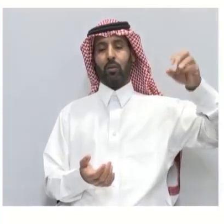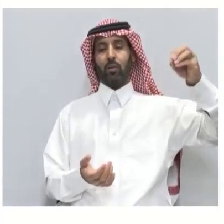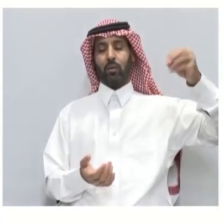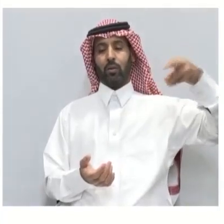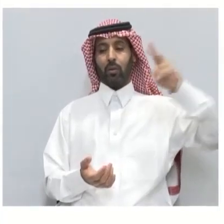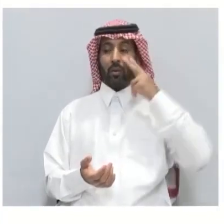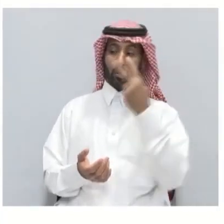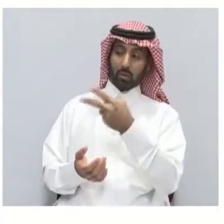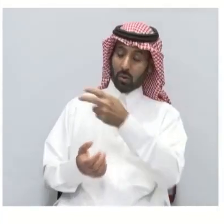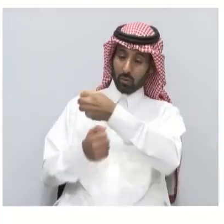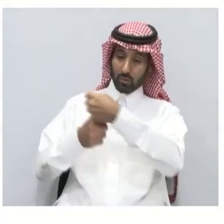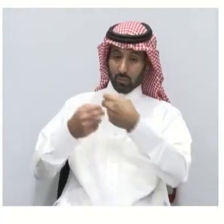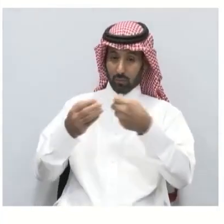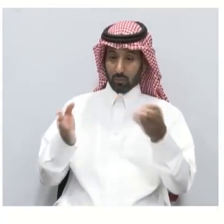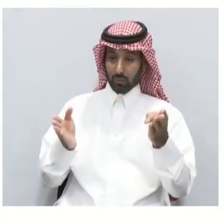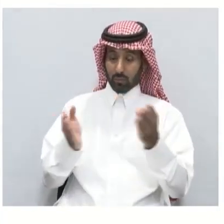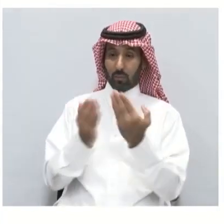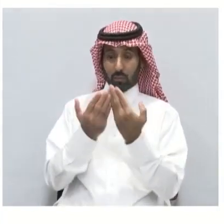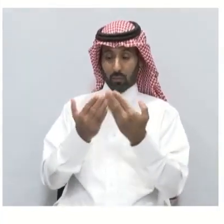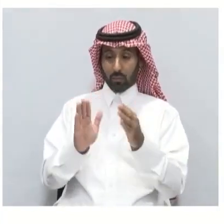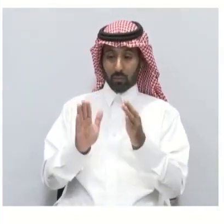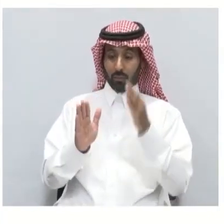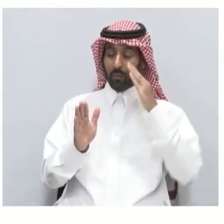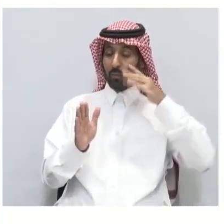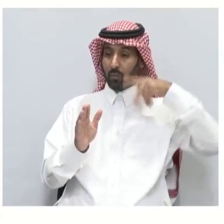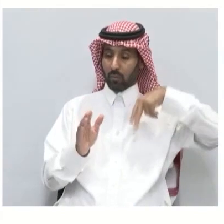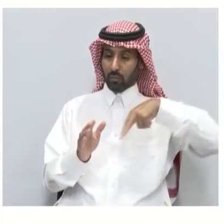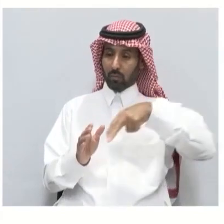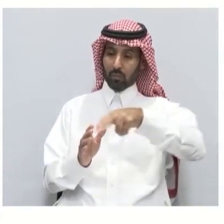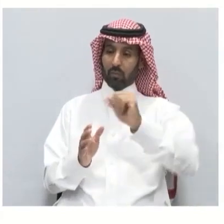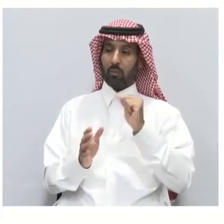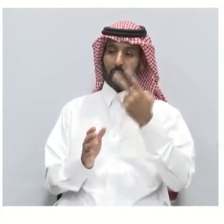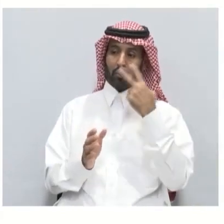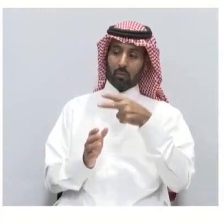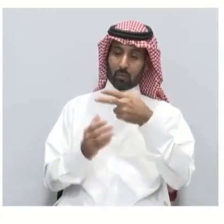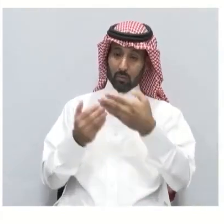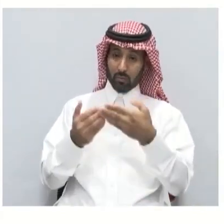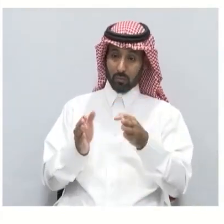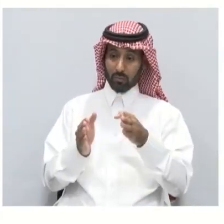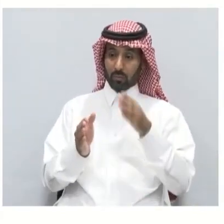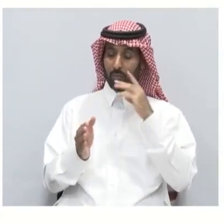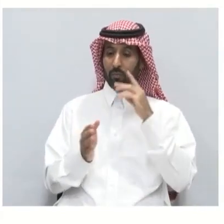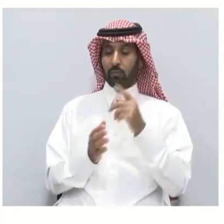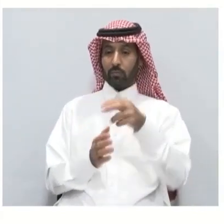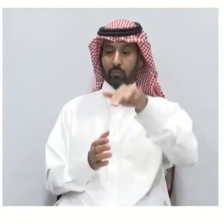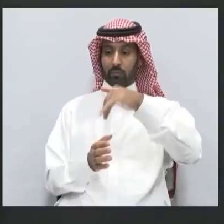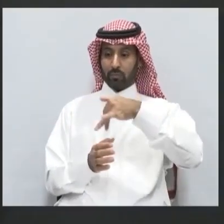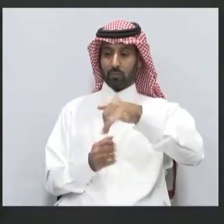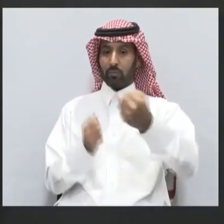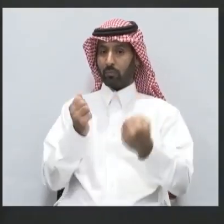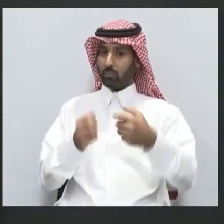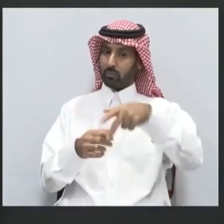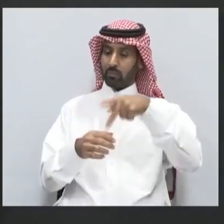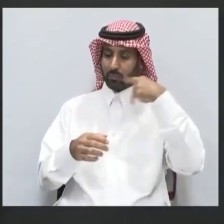escape? Very good. He went through the open gate. He saw the gate is open for a truck coming inside and